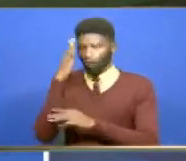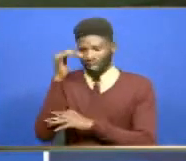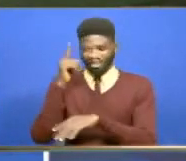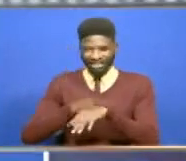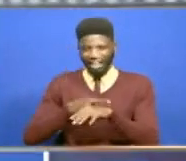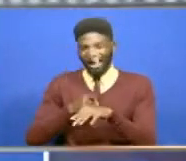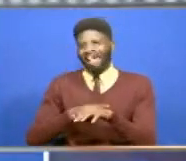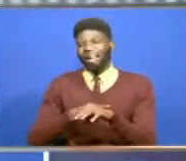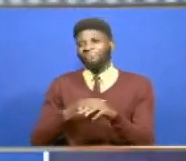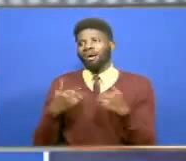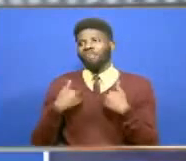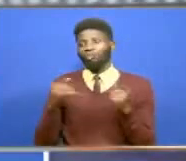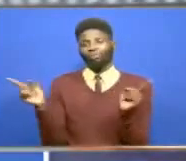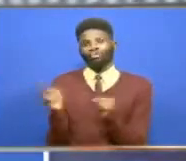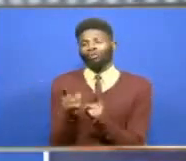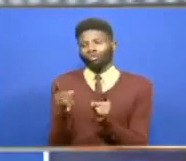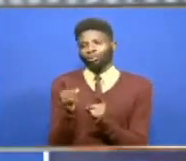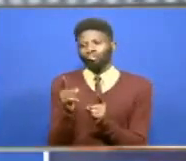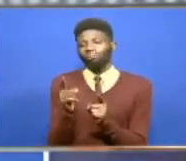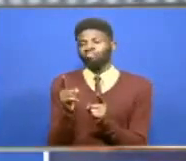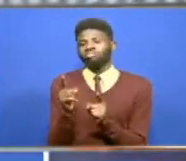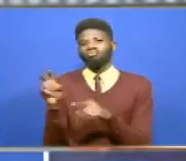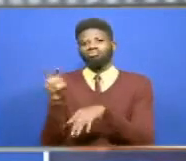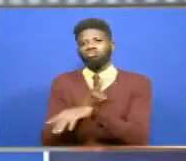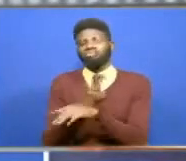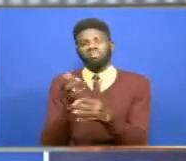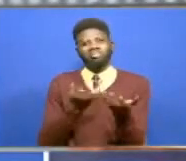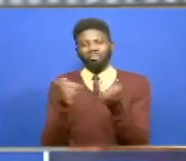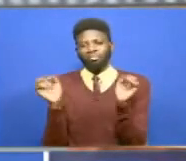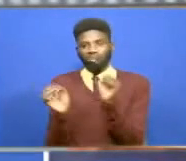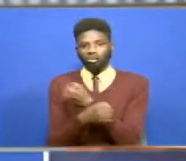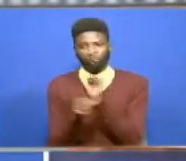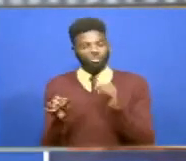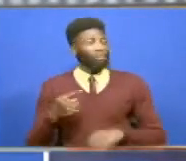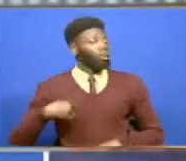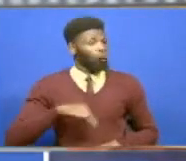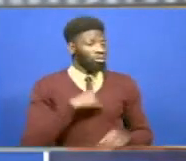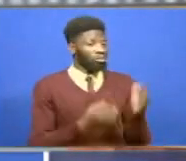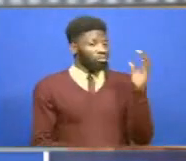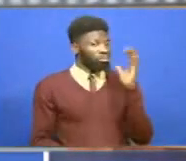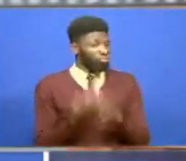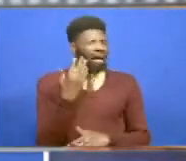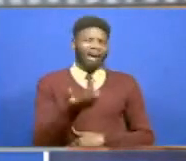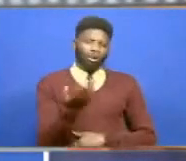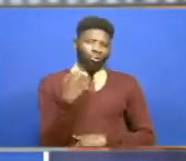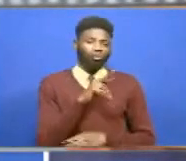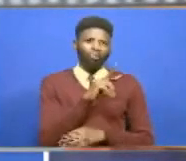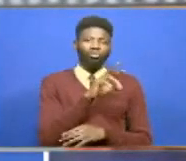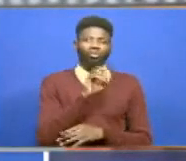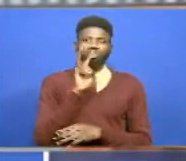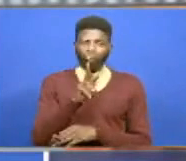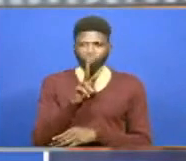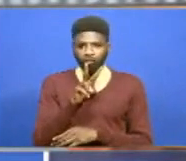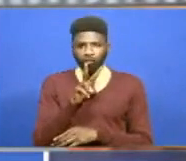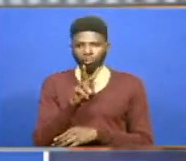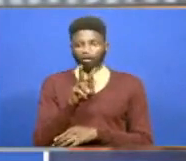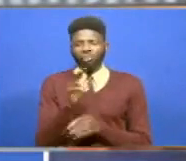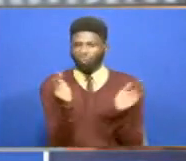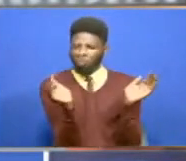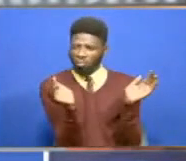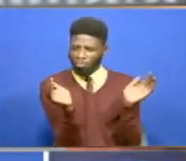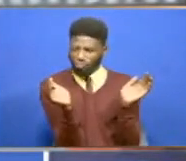oversee production. We started this business way back in 2002 on a very small